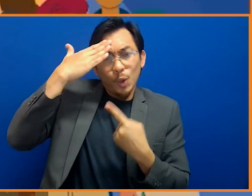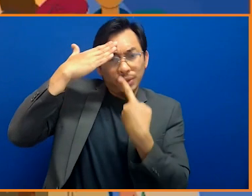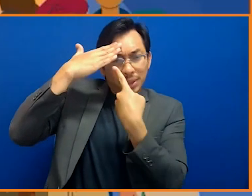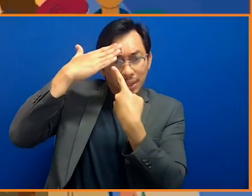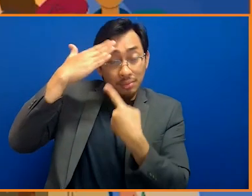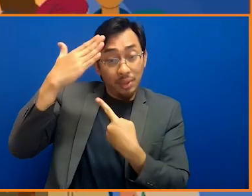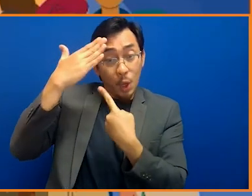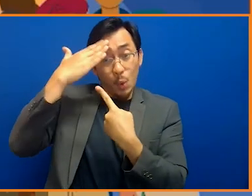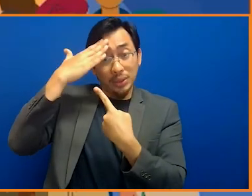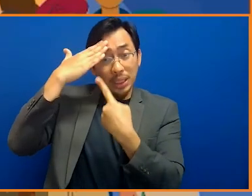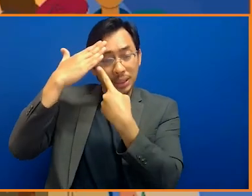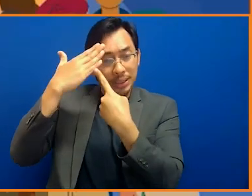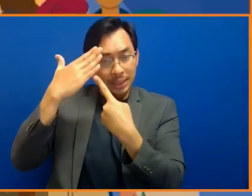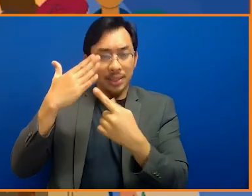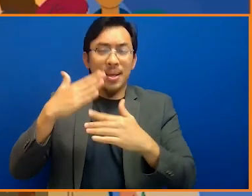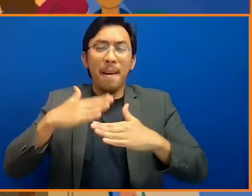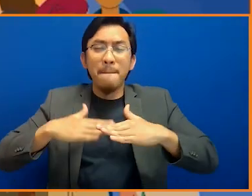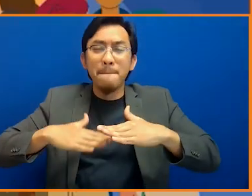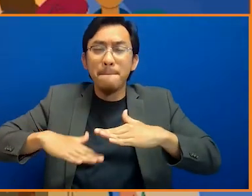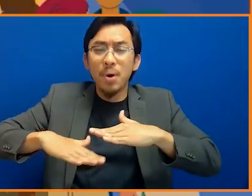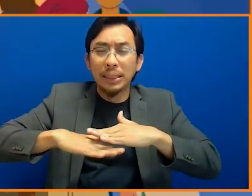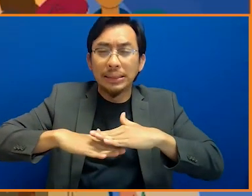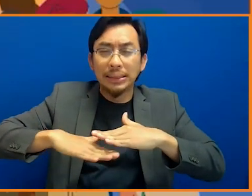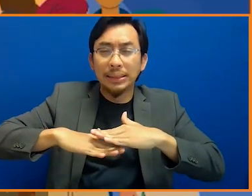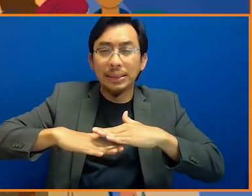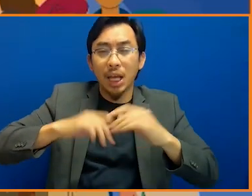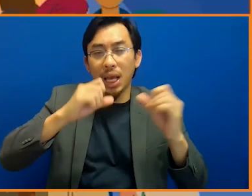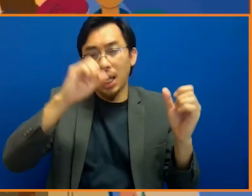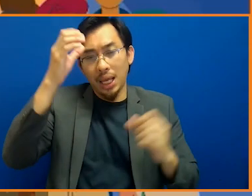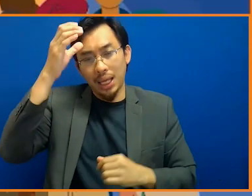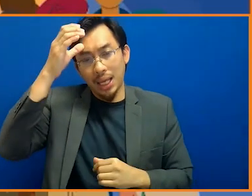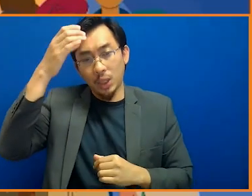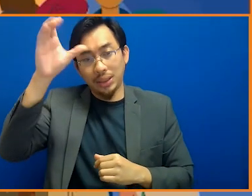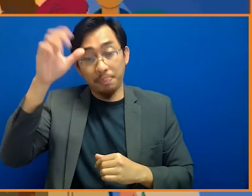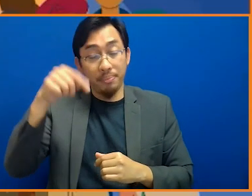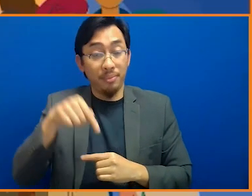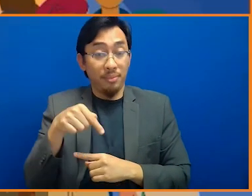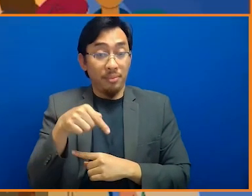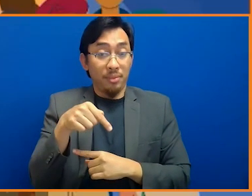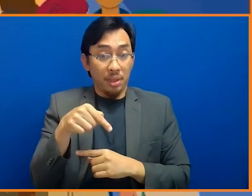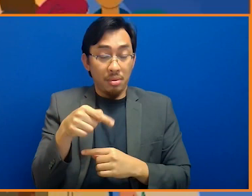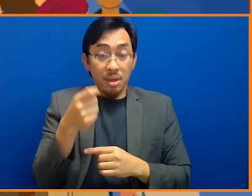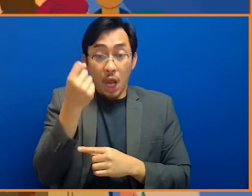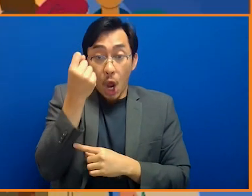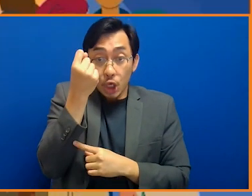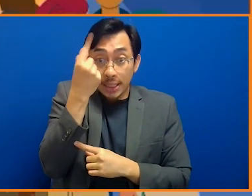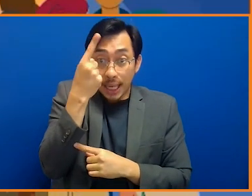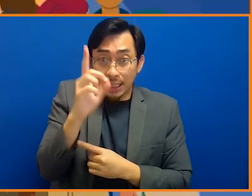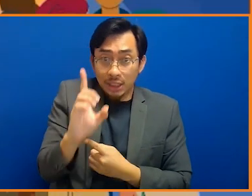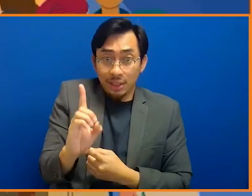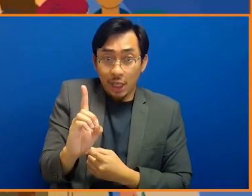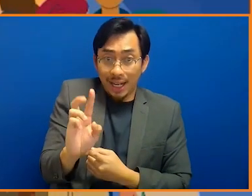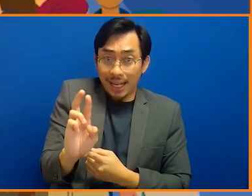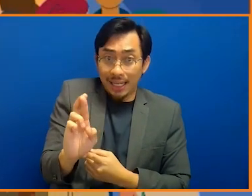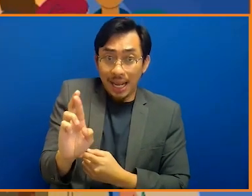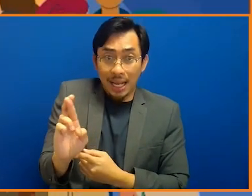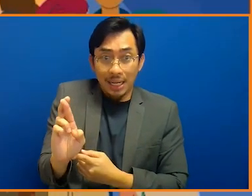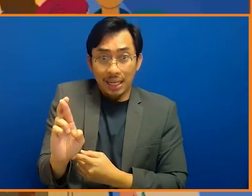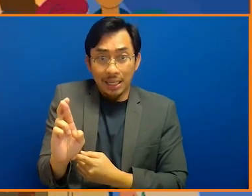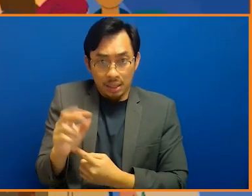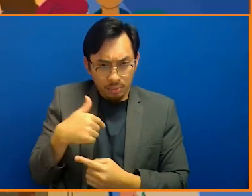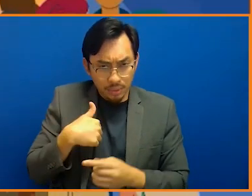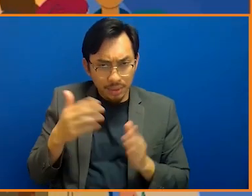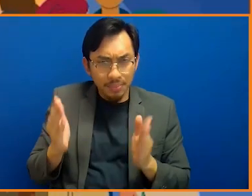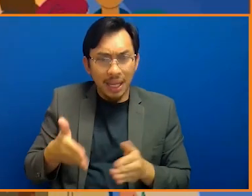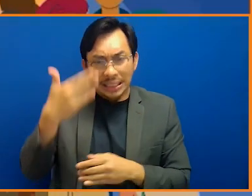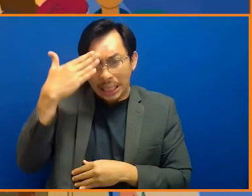kind of understanding? So it's more into the understanding of basic concepts in disaster, because to actually understand the disaster risk